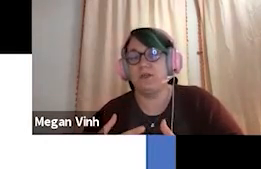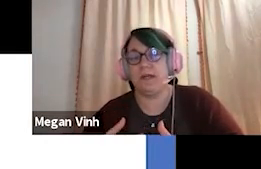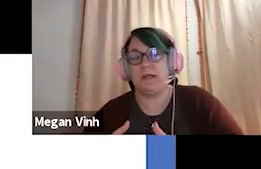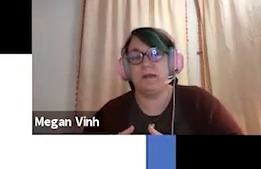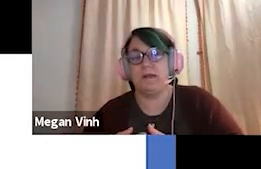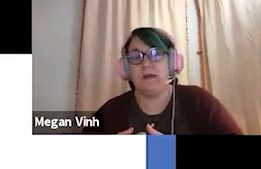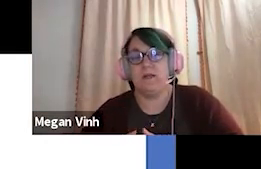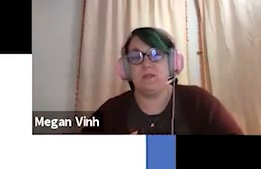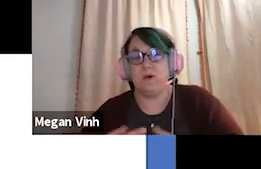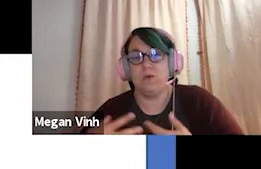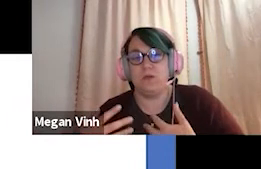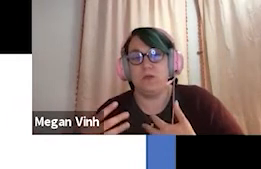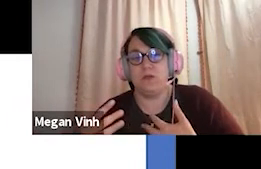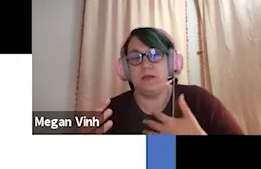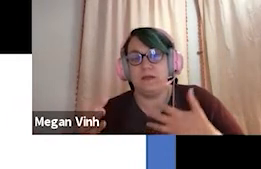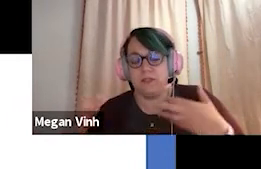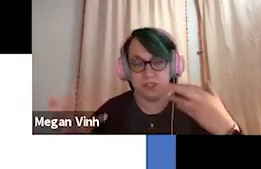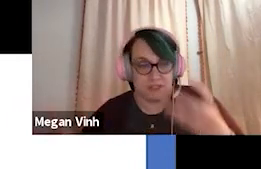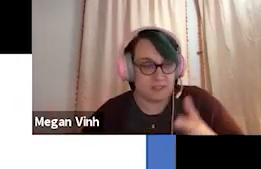he's doing.